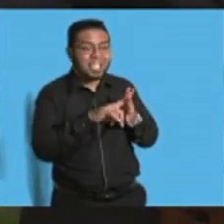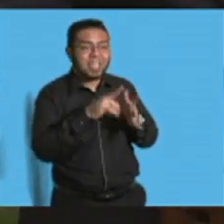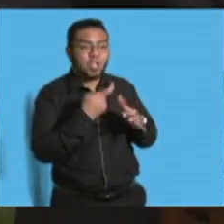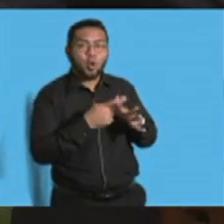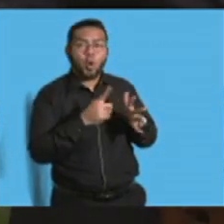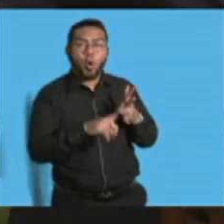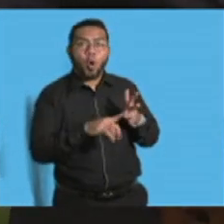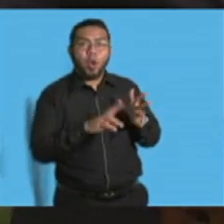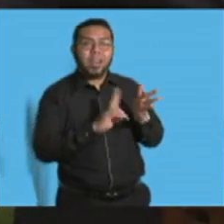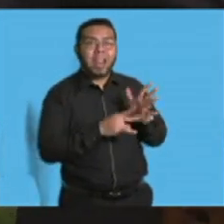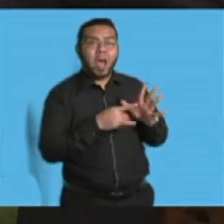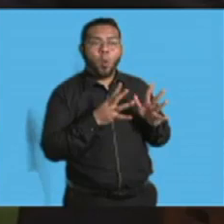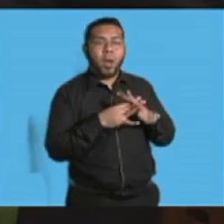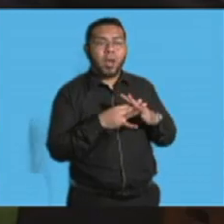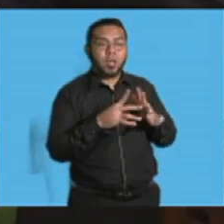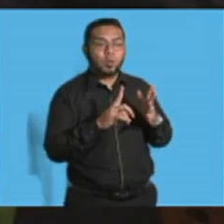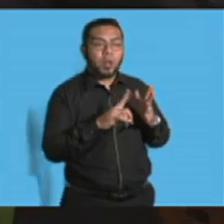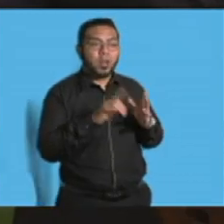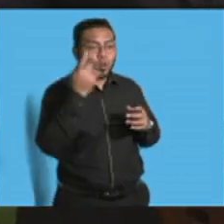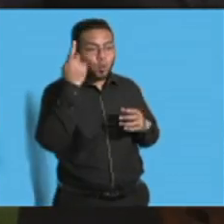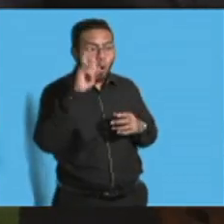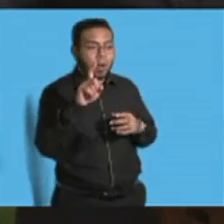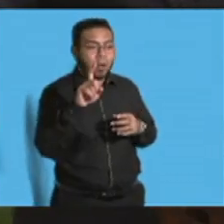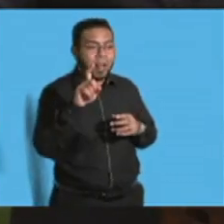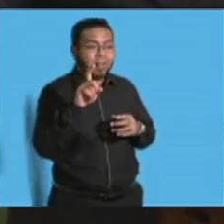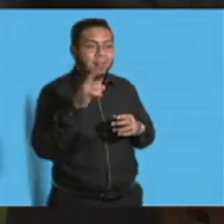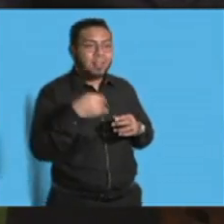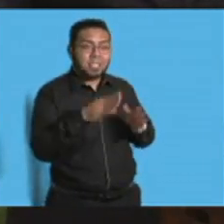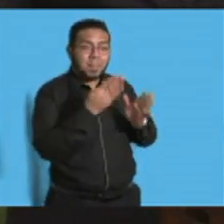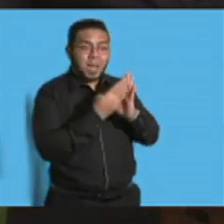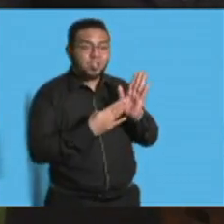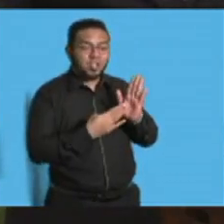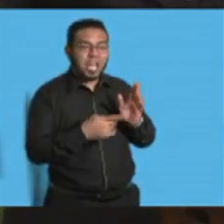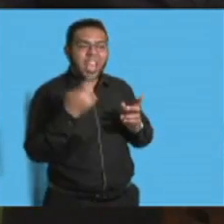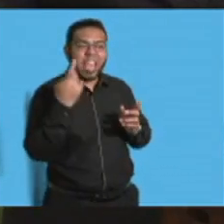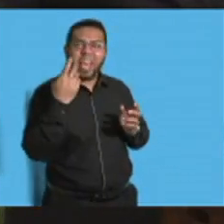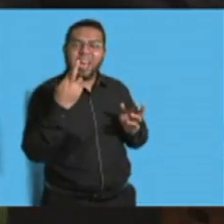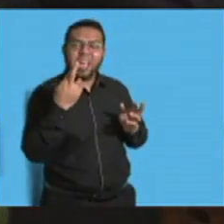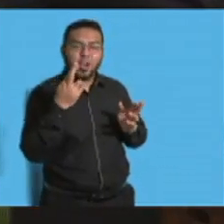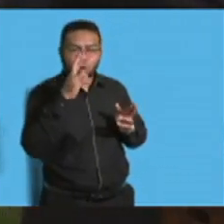post, and he called this budget a racist budget.